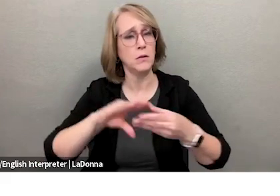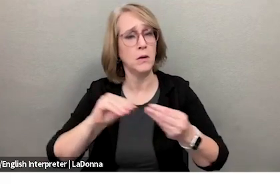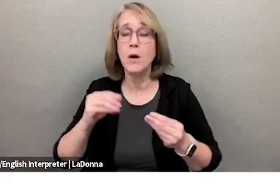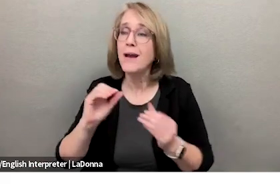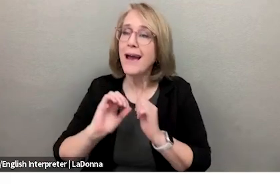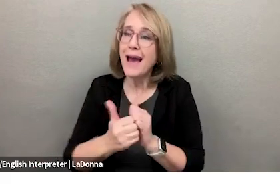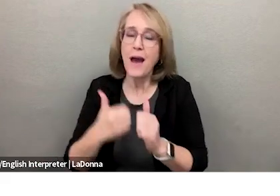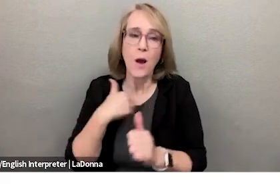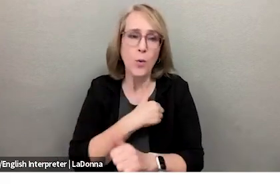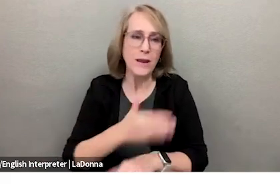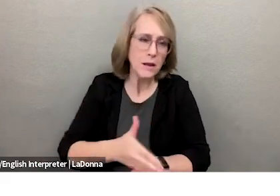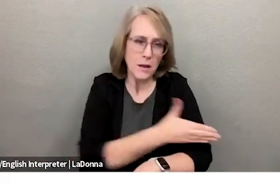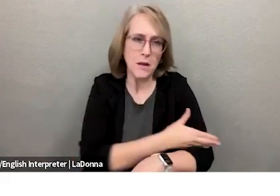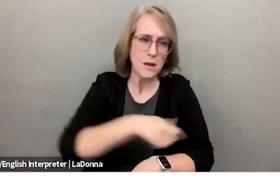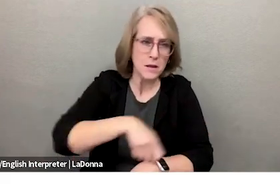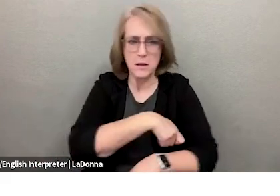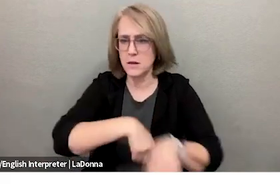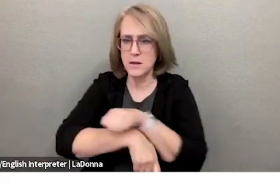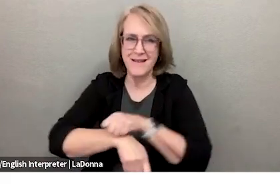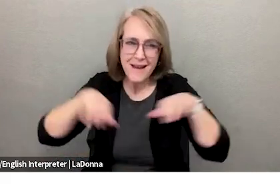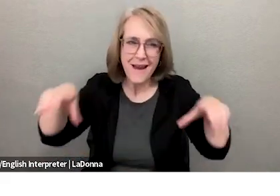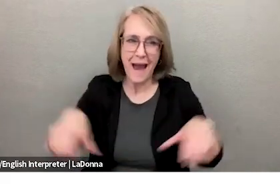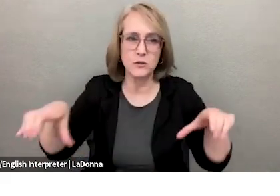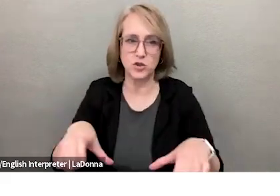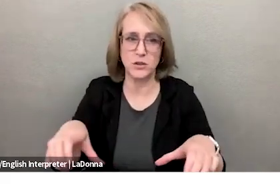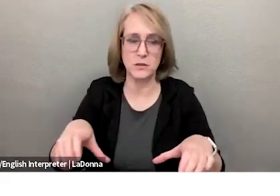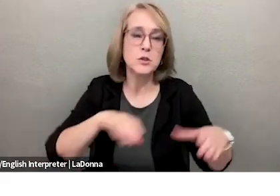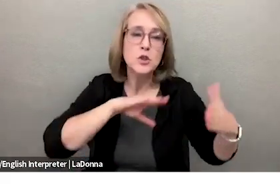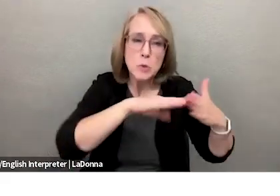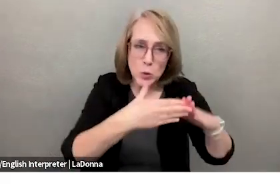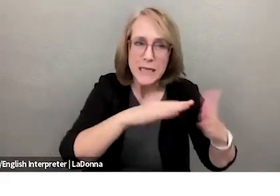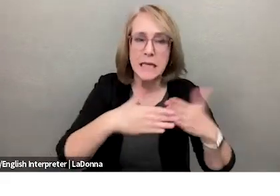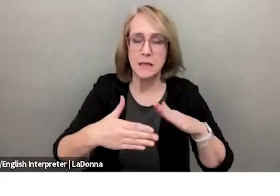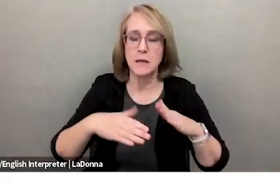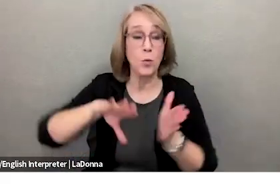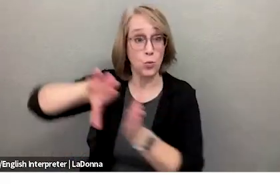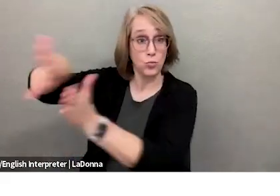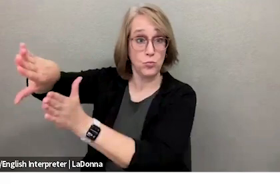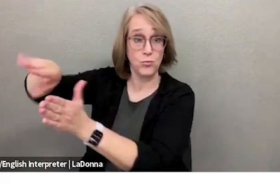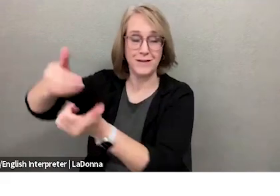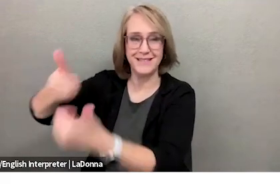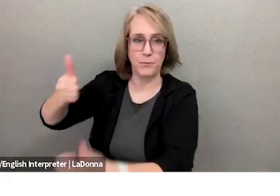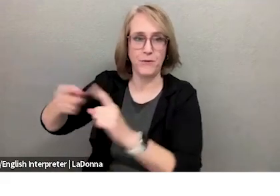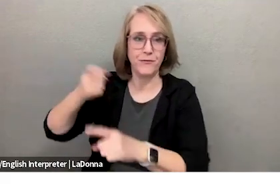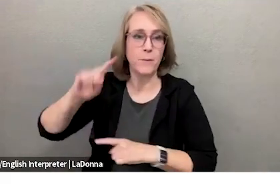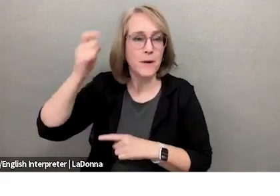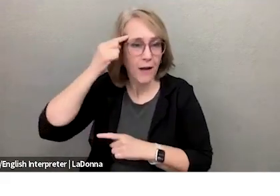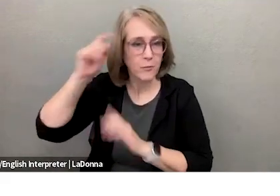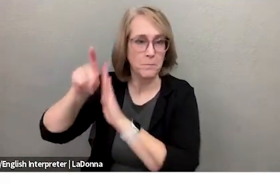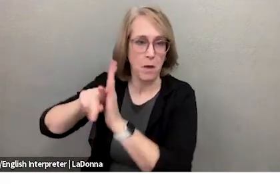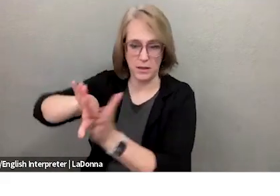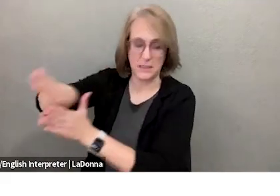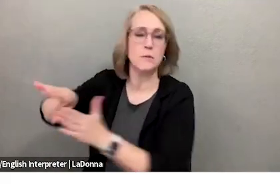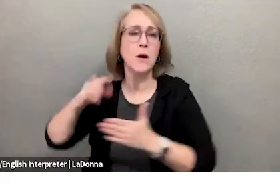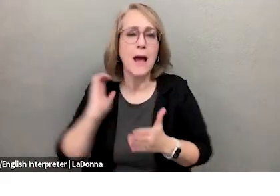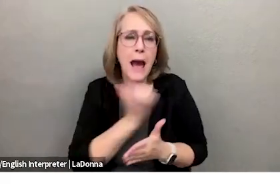of, or how we could take actions to help family caregivers feel the impact while the government policy work is happening? So let me open it up and